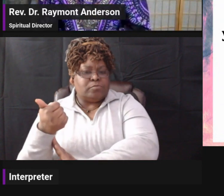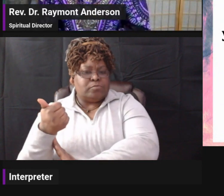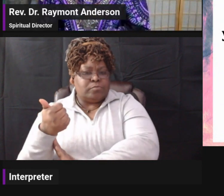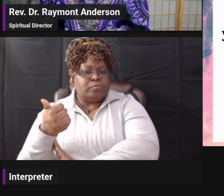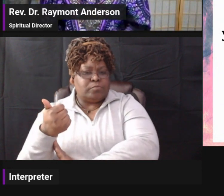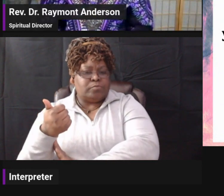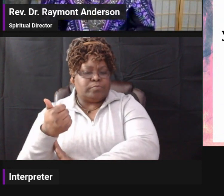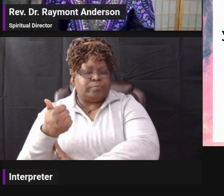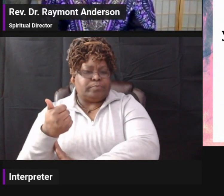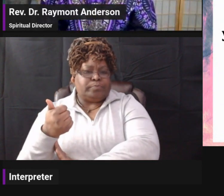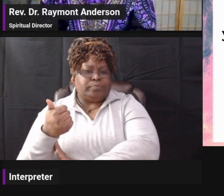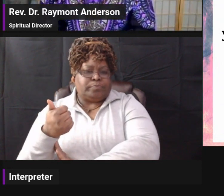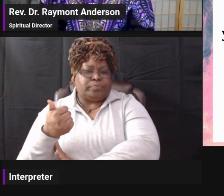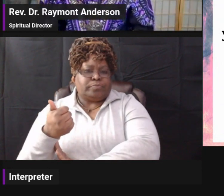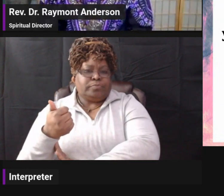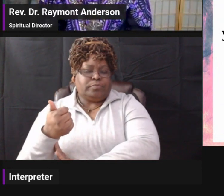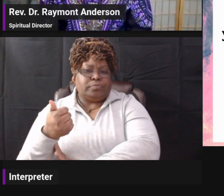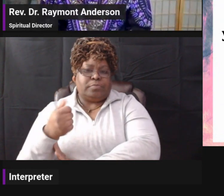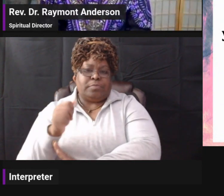you ever imagined.